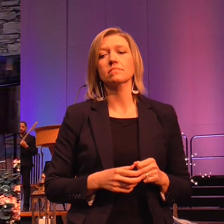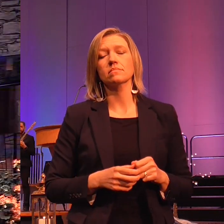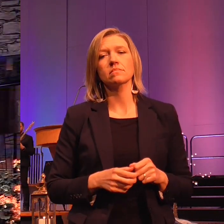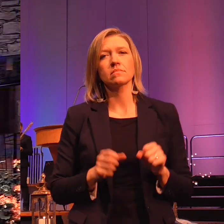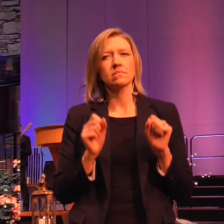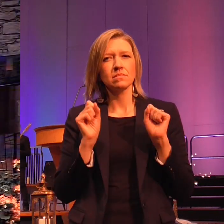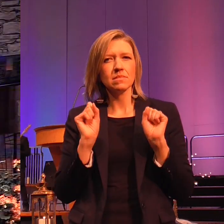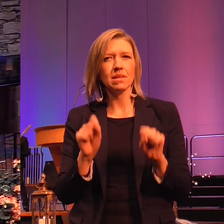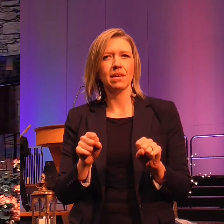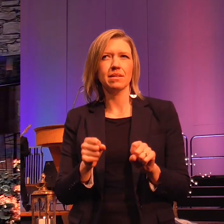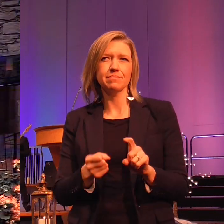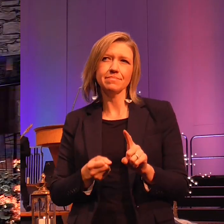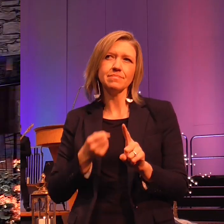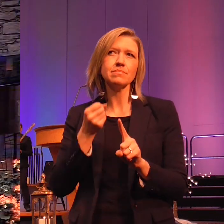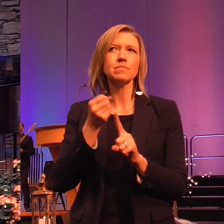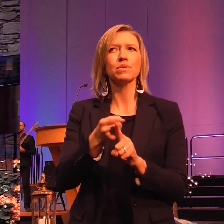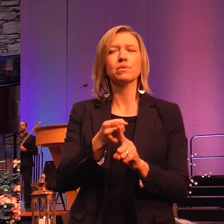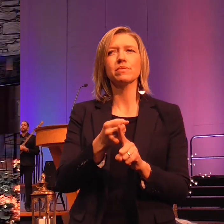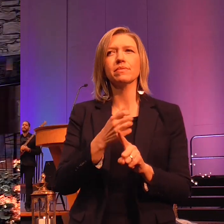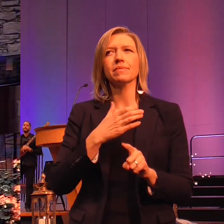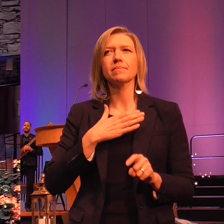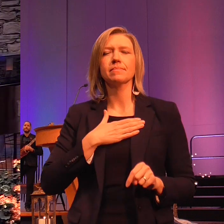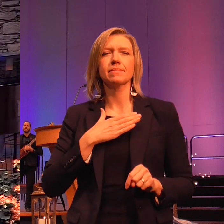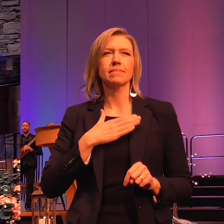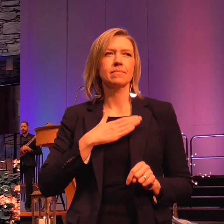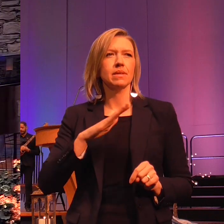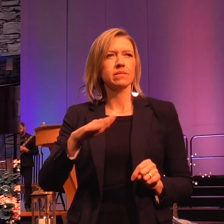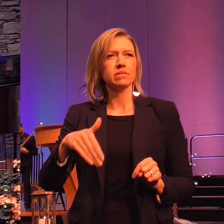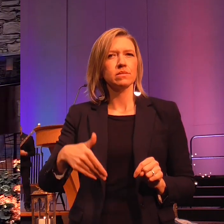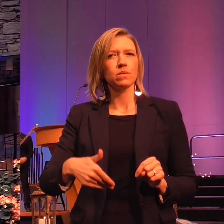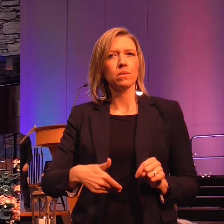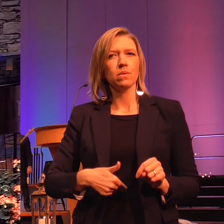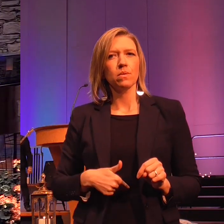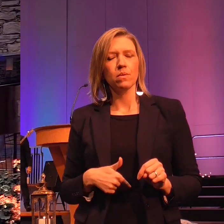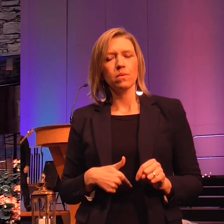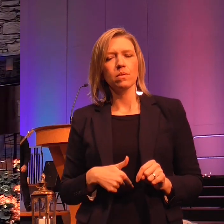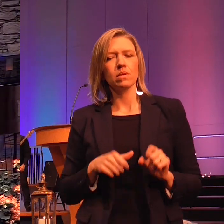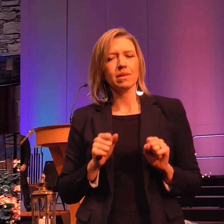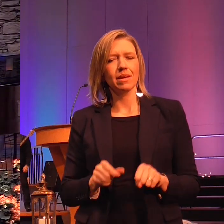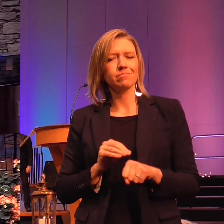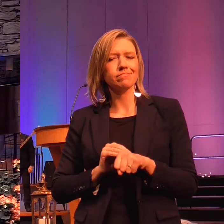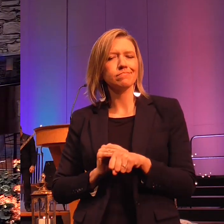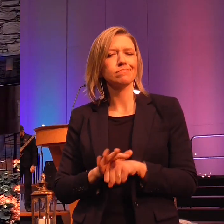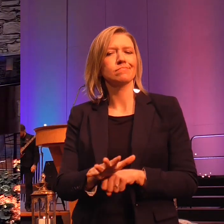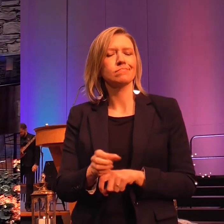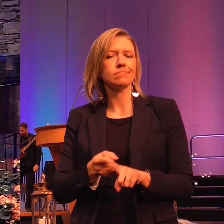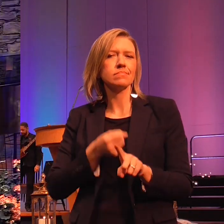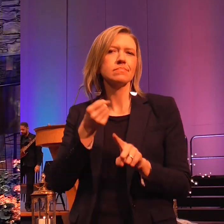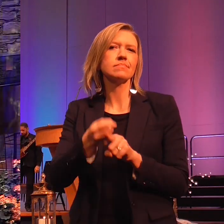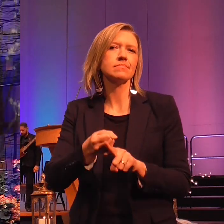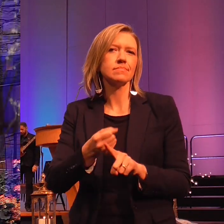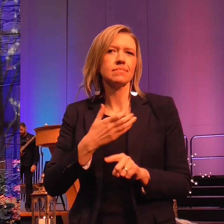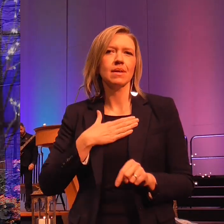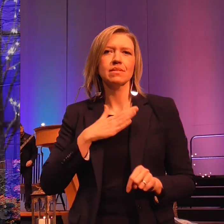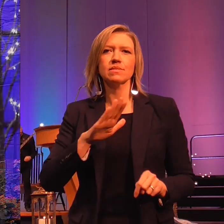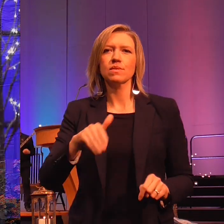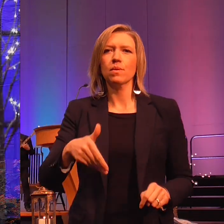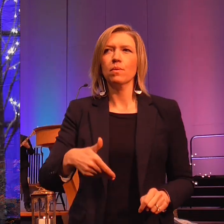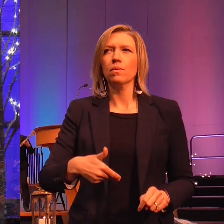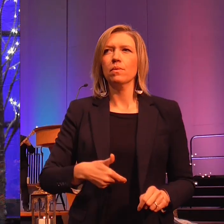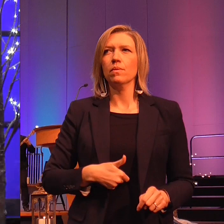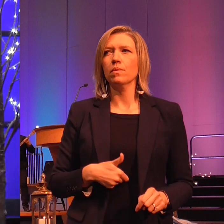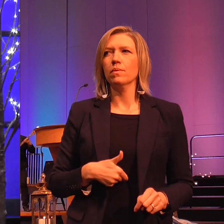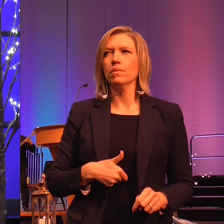can move my soul. He moves my soul where